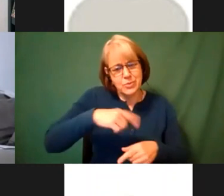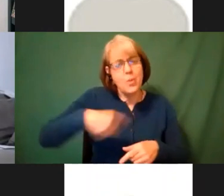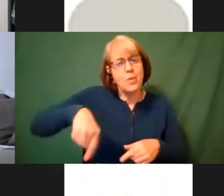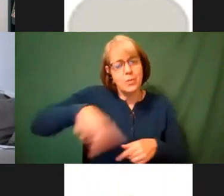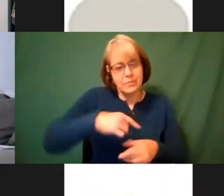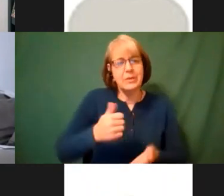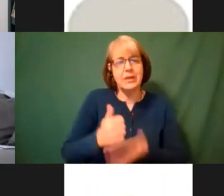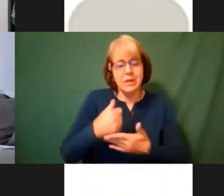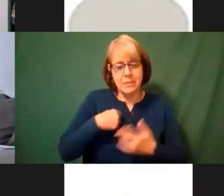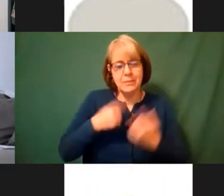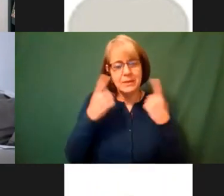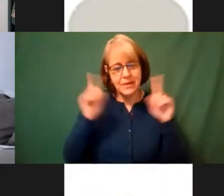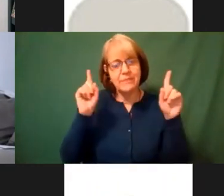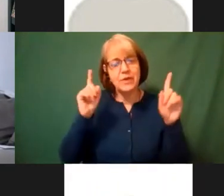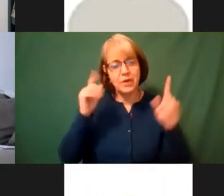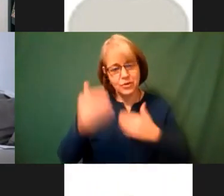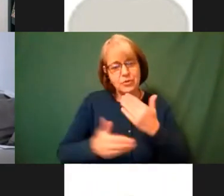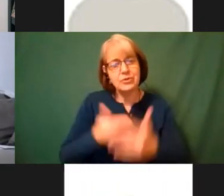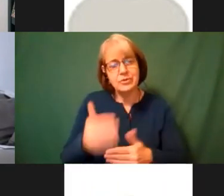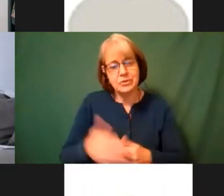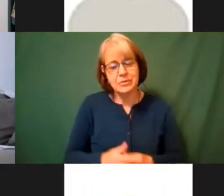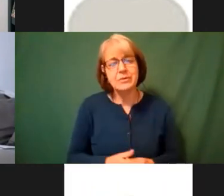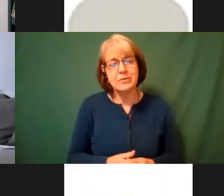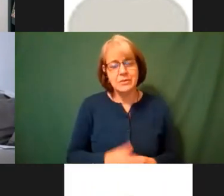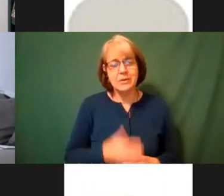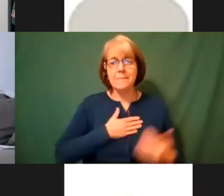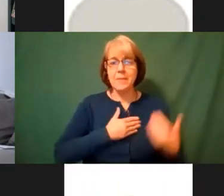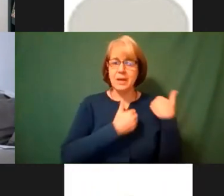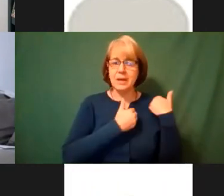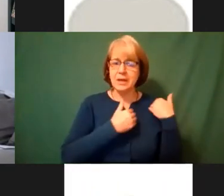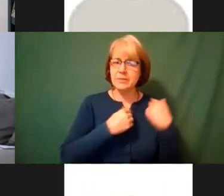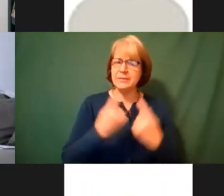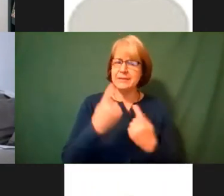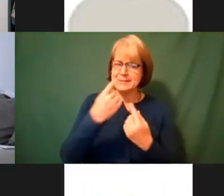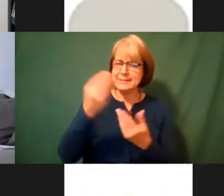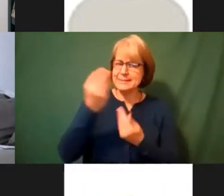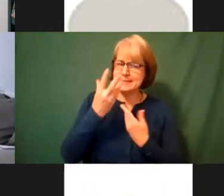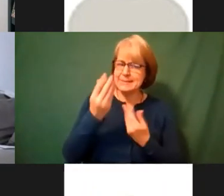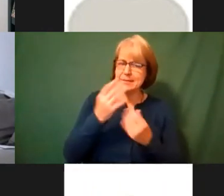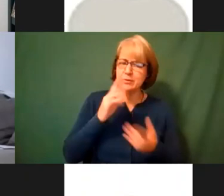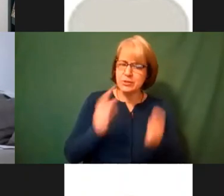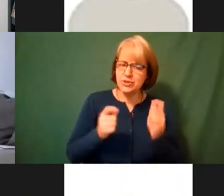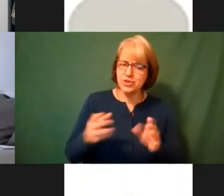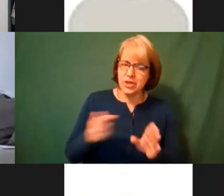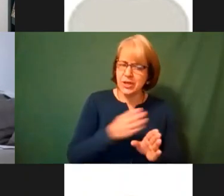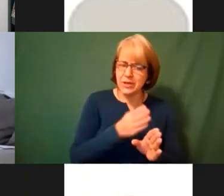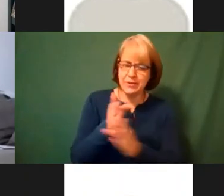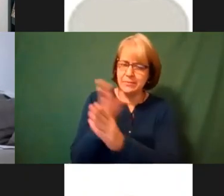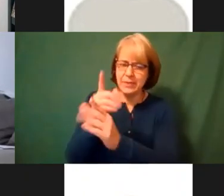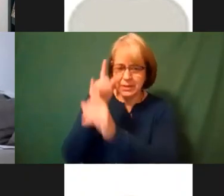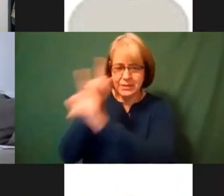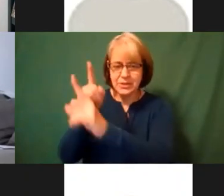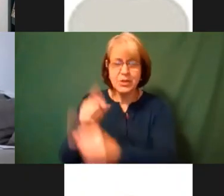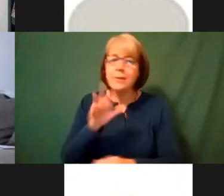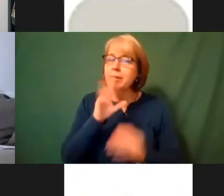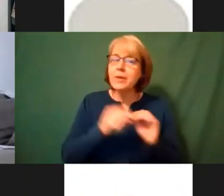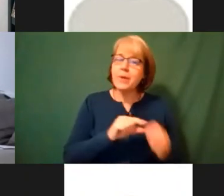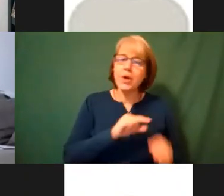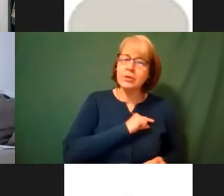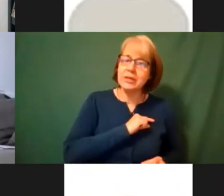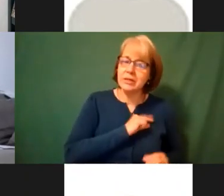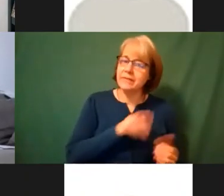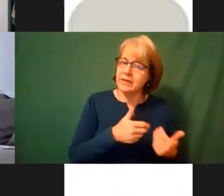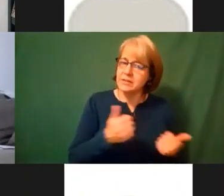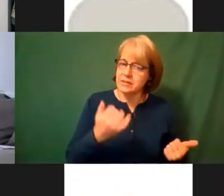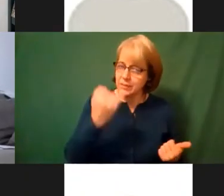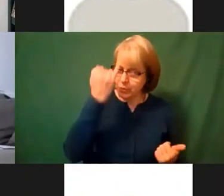me get there. And my accountability then can help me shape my intention. This is not about guilt, folks. Someone told me a long